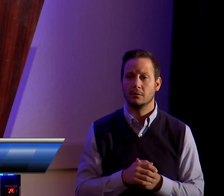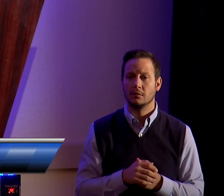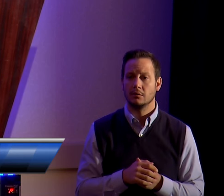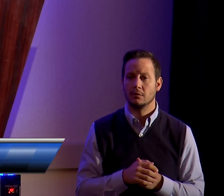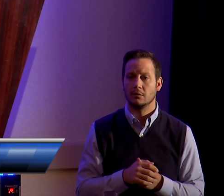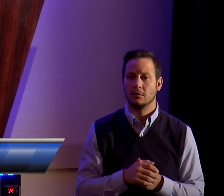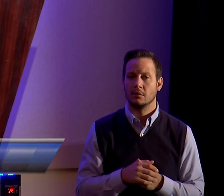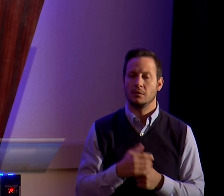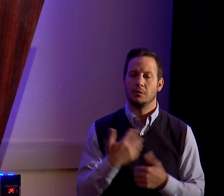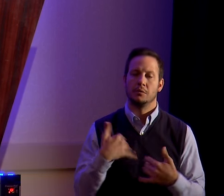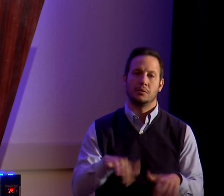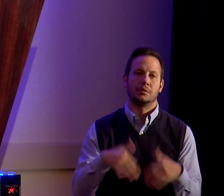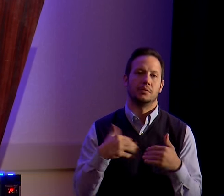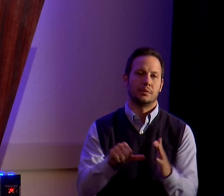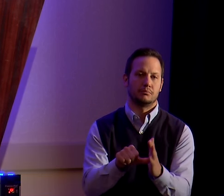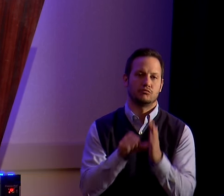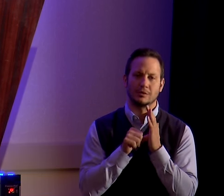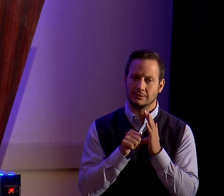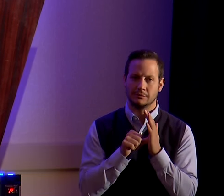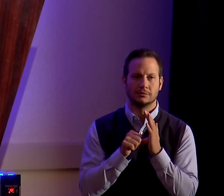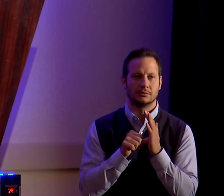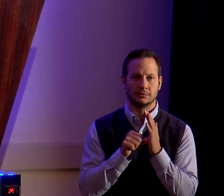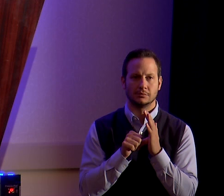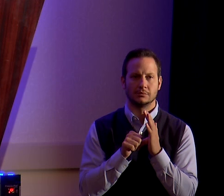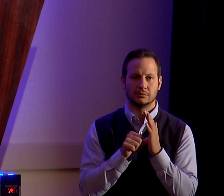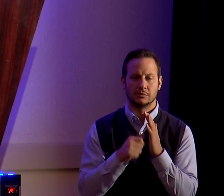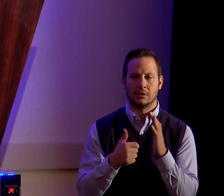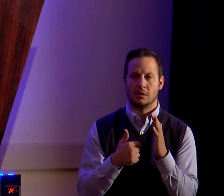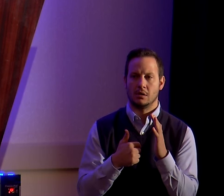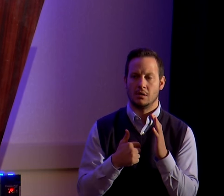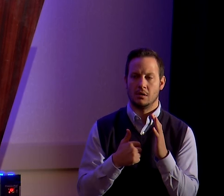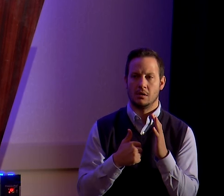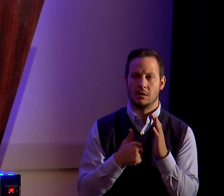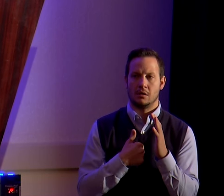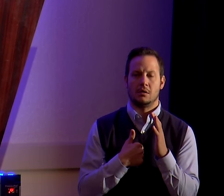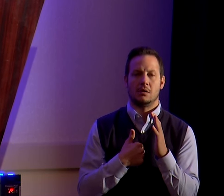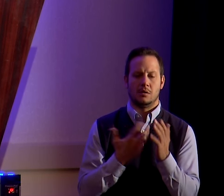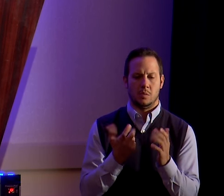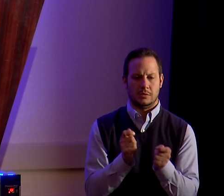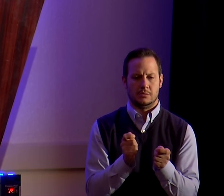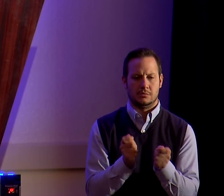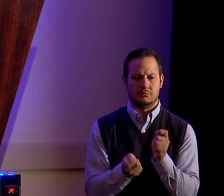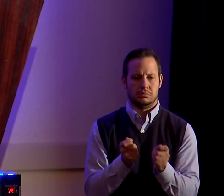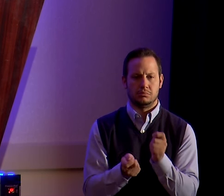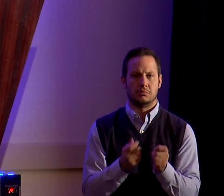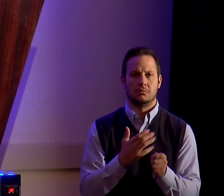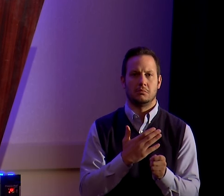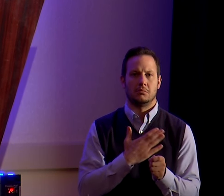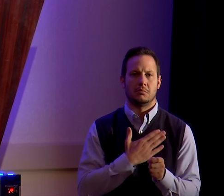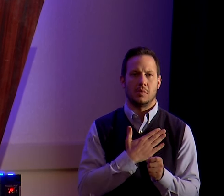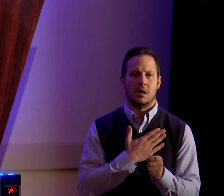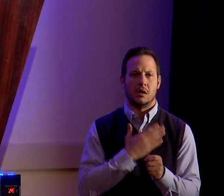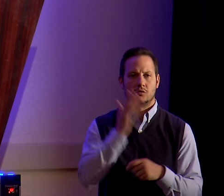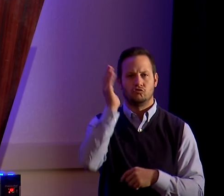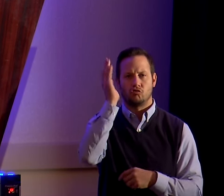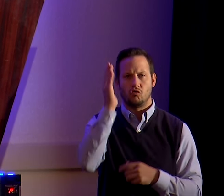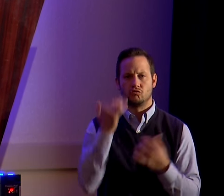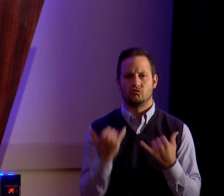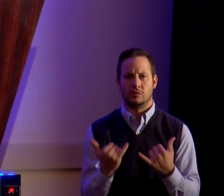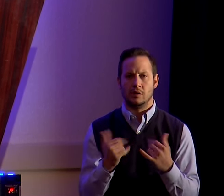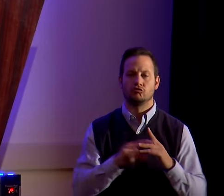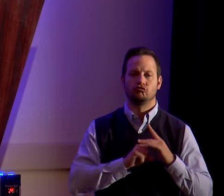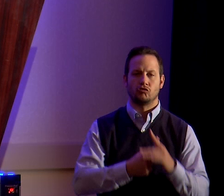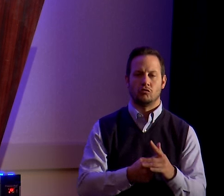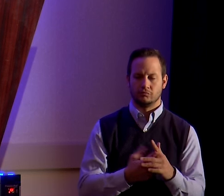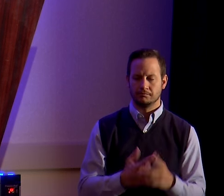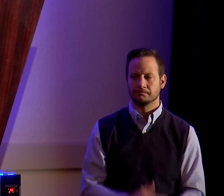I was so impressed that I want to make some changes in my starting up of my talk today.